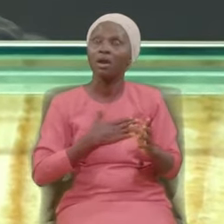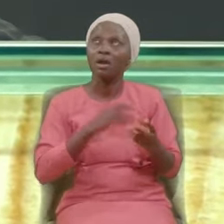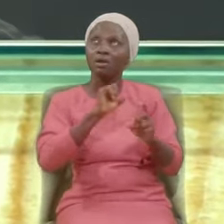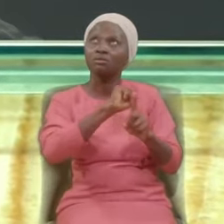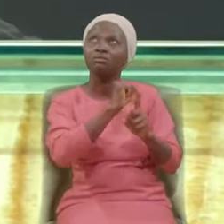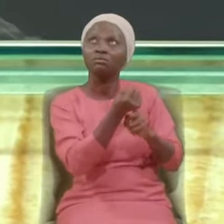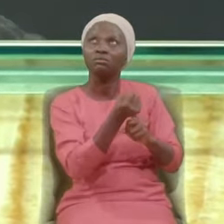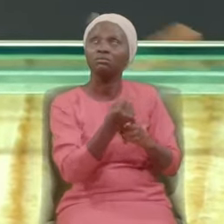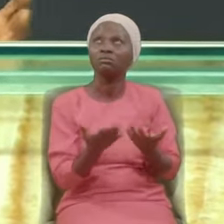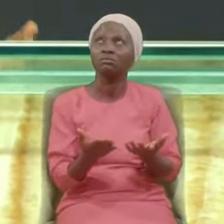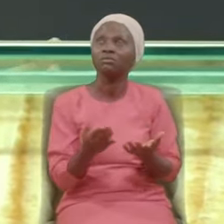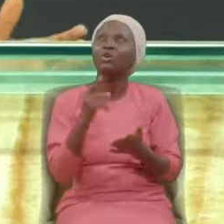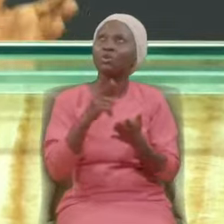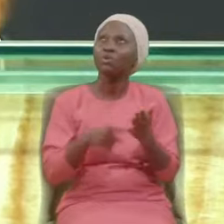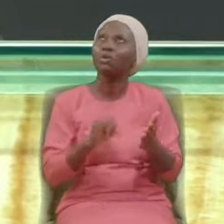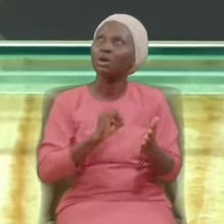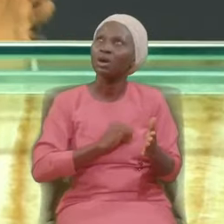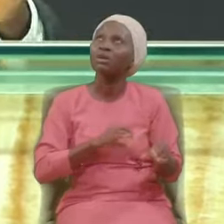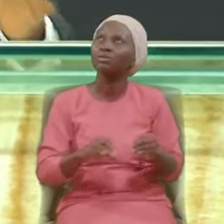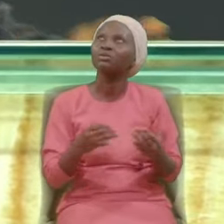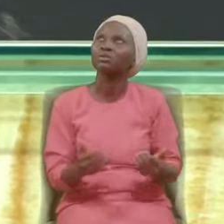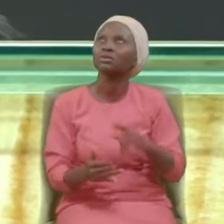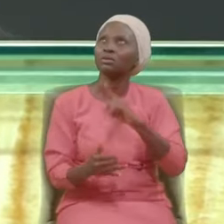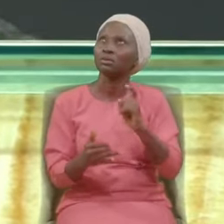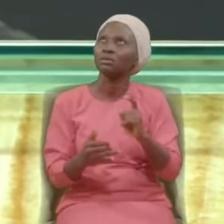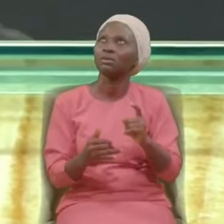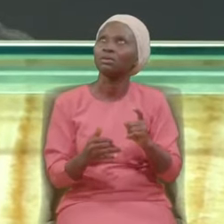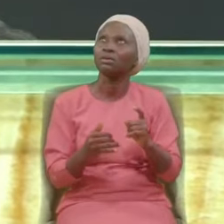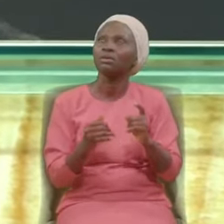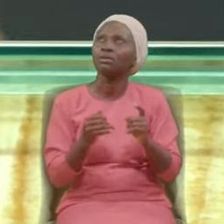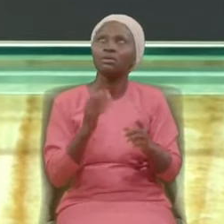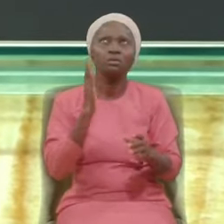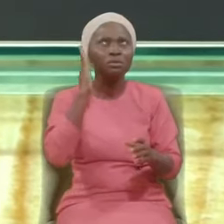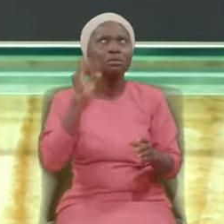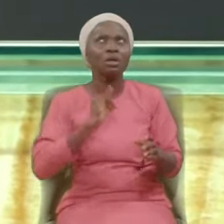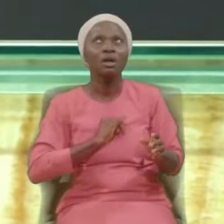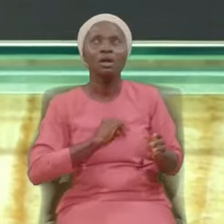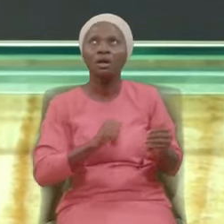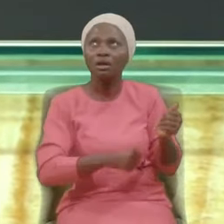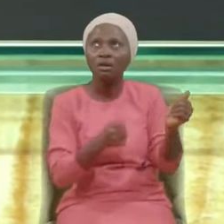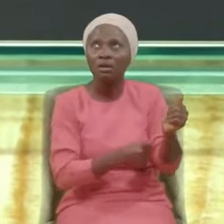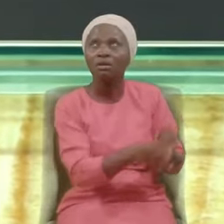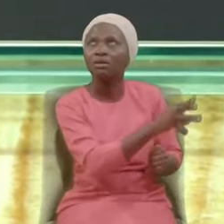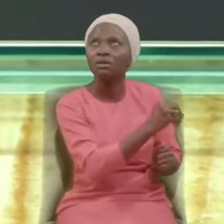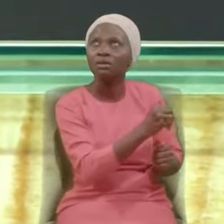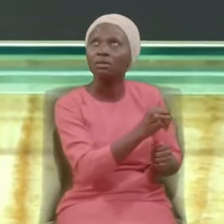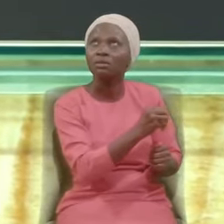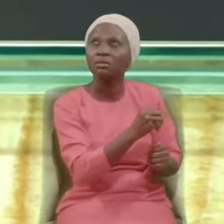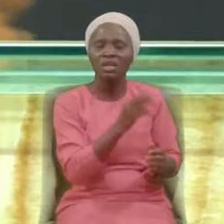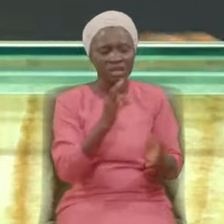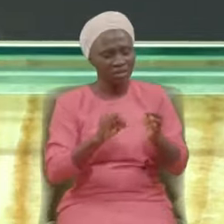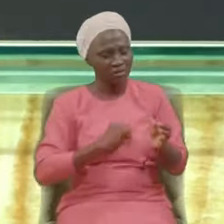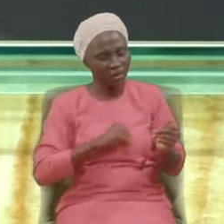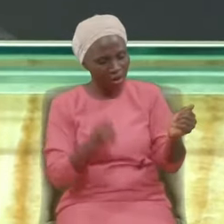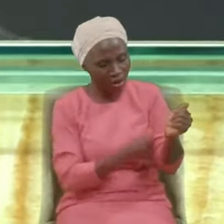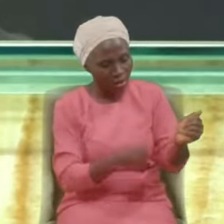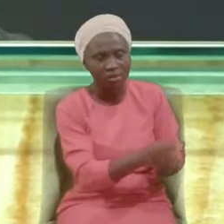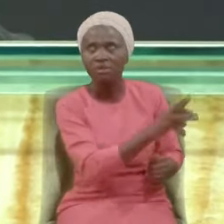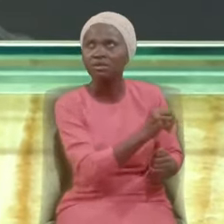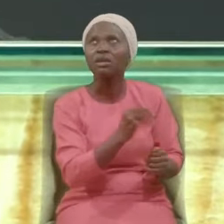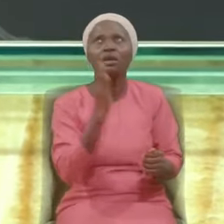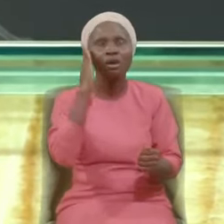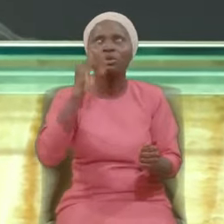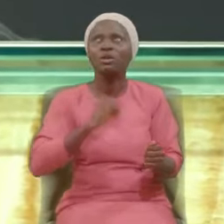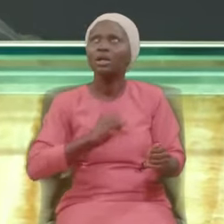What do I do now? Should I pursue them? If I pursue them, will I